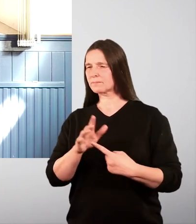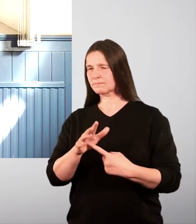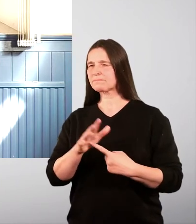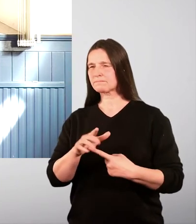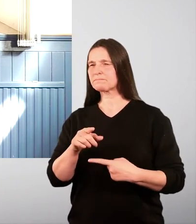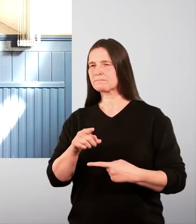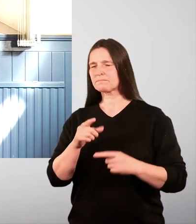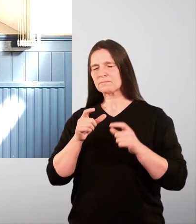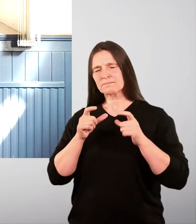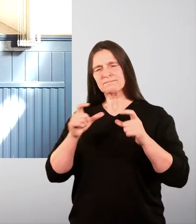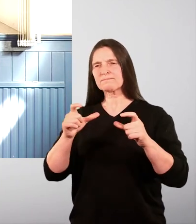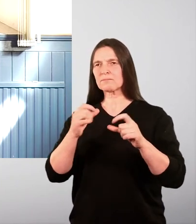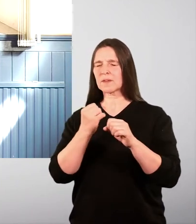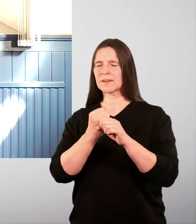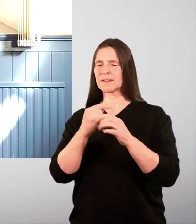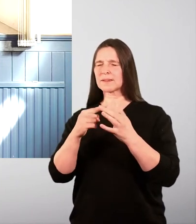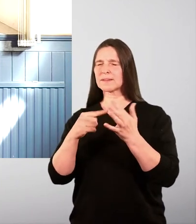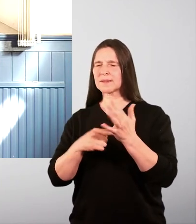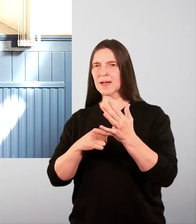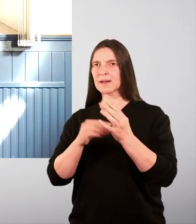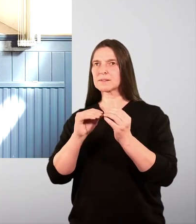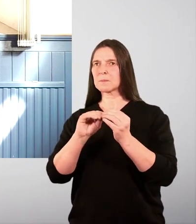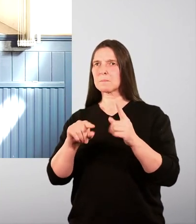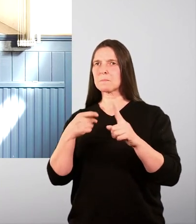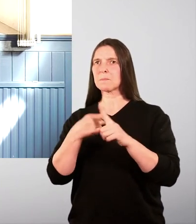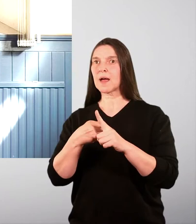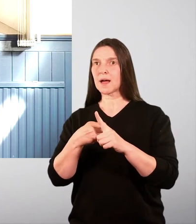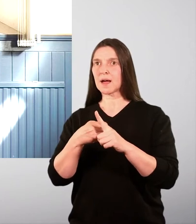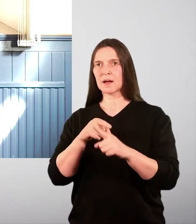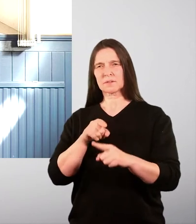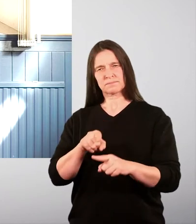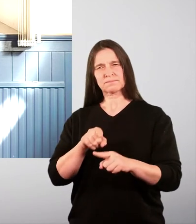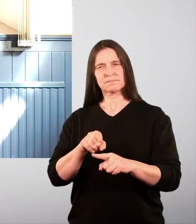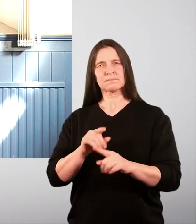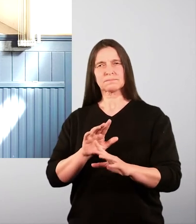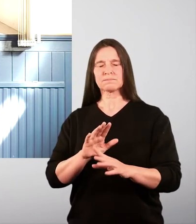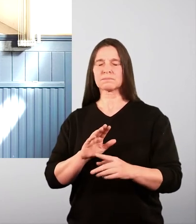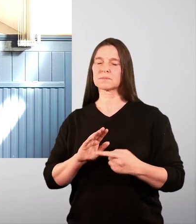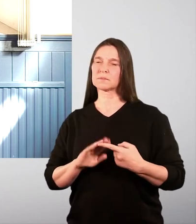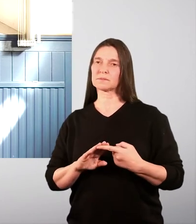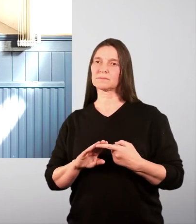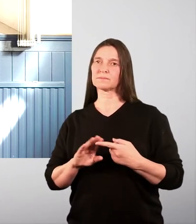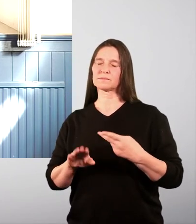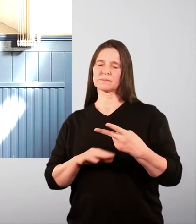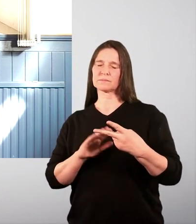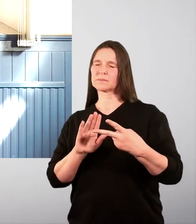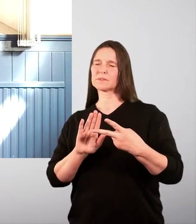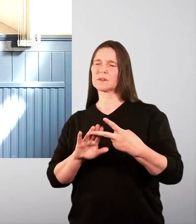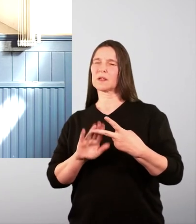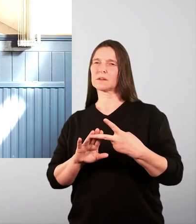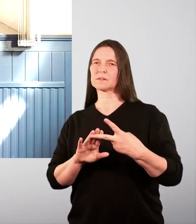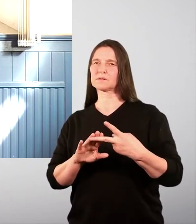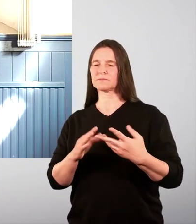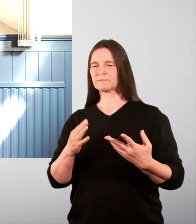important, because if you're about to strike someone defensively, it's important that you know that you're doing this defensively, that you're not attacking